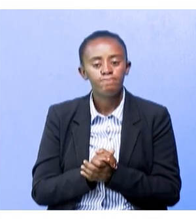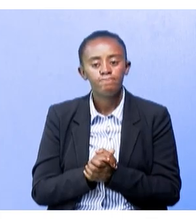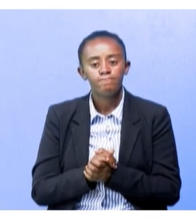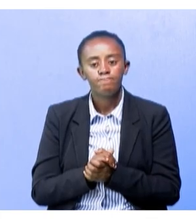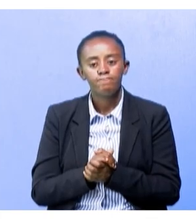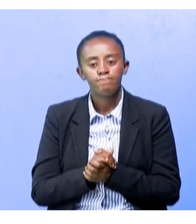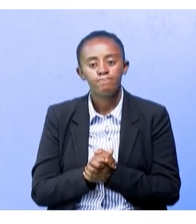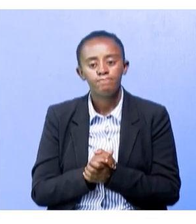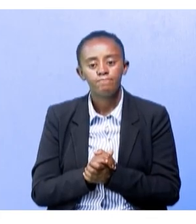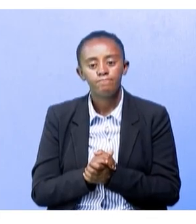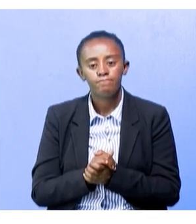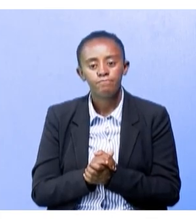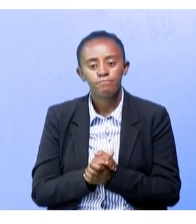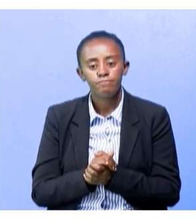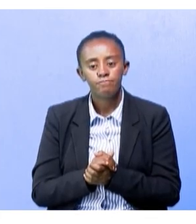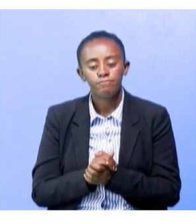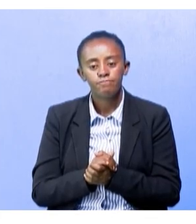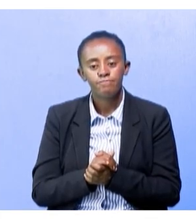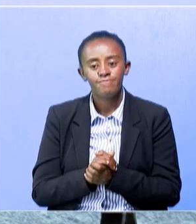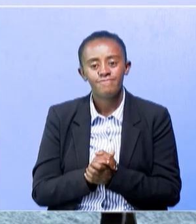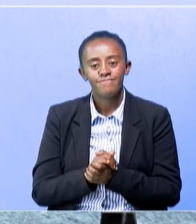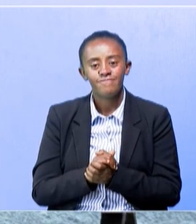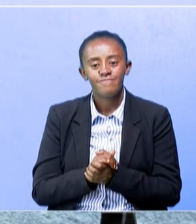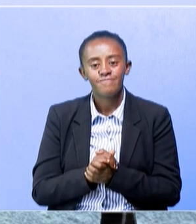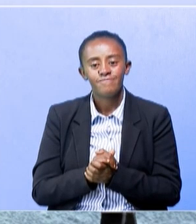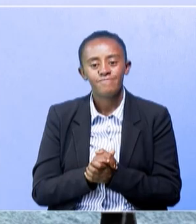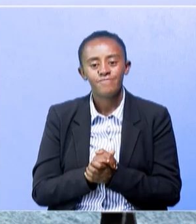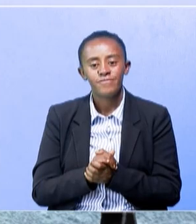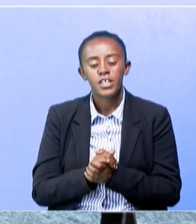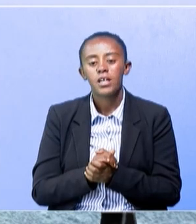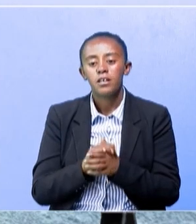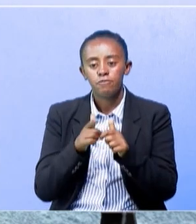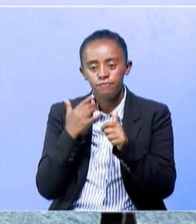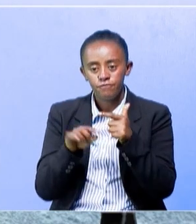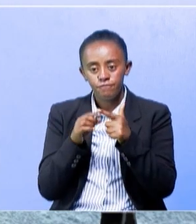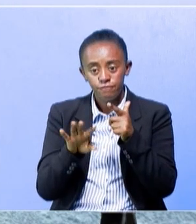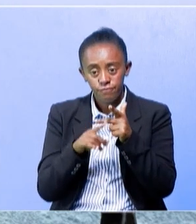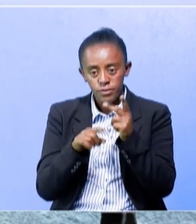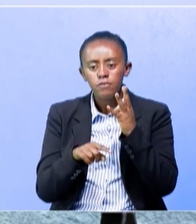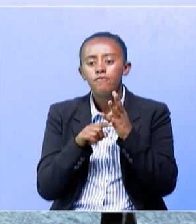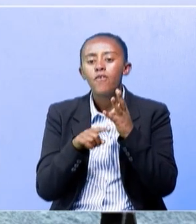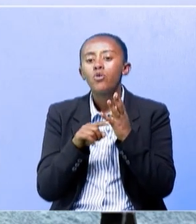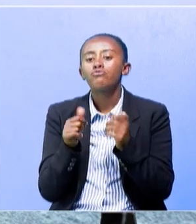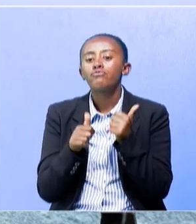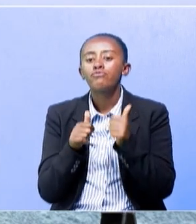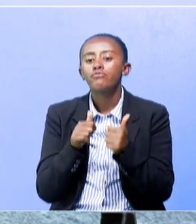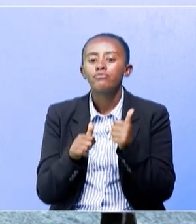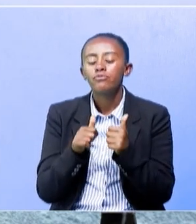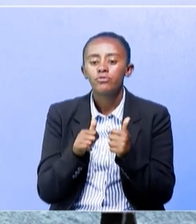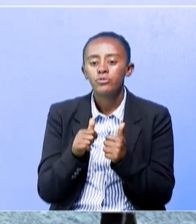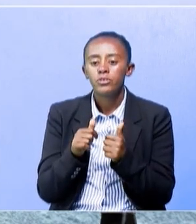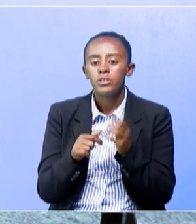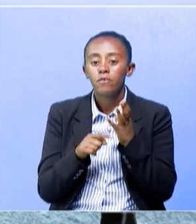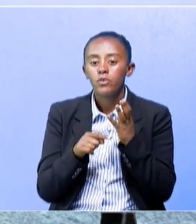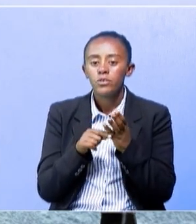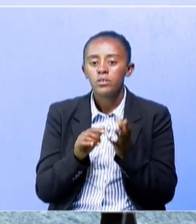2 should be the third. What about the fourth? Yes? The fourth one